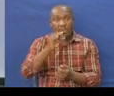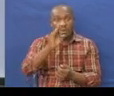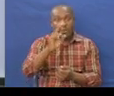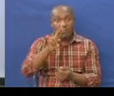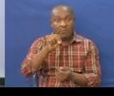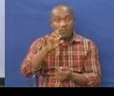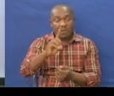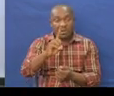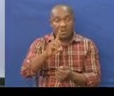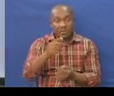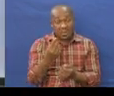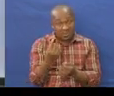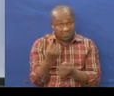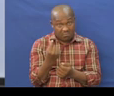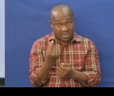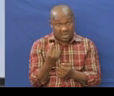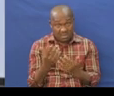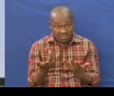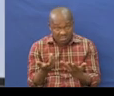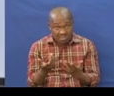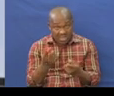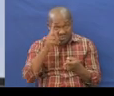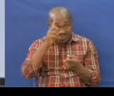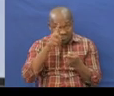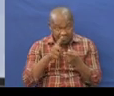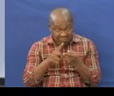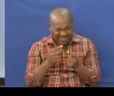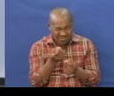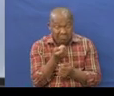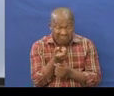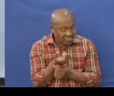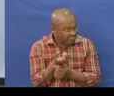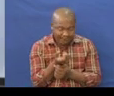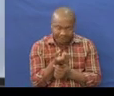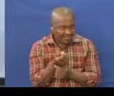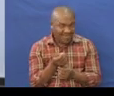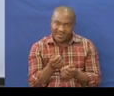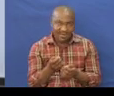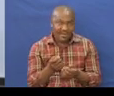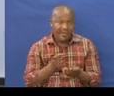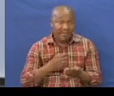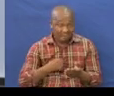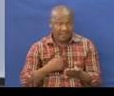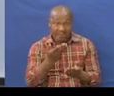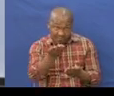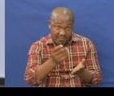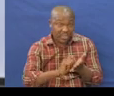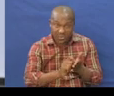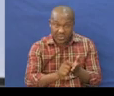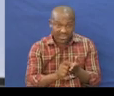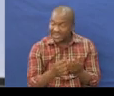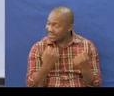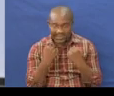and do this and this. So if you don't have enough money, my dear student, it is very disadvantageous for you to conduct this